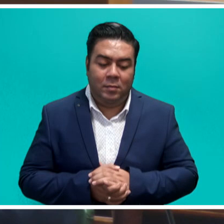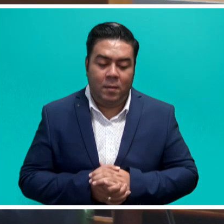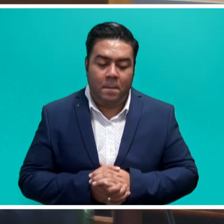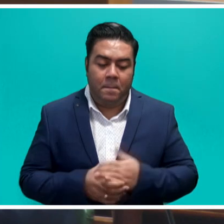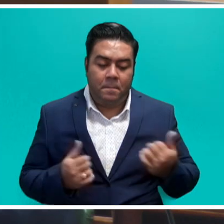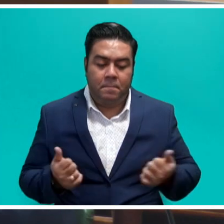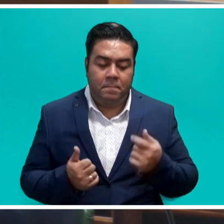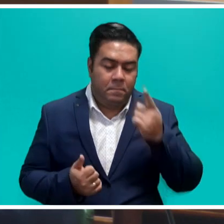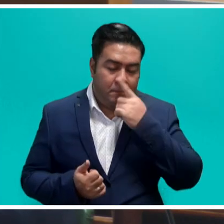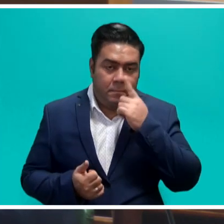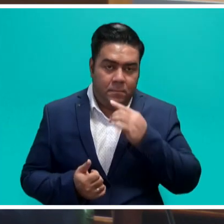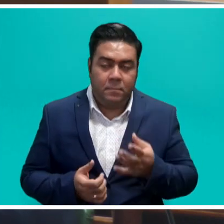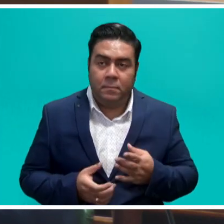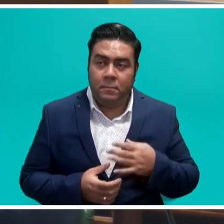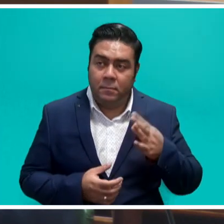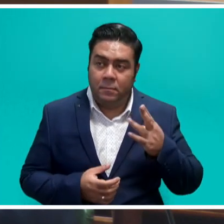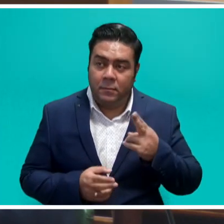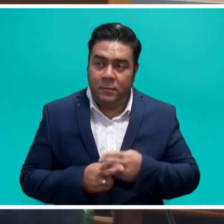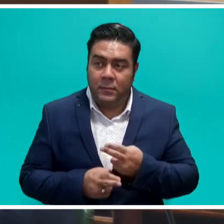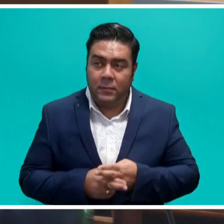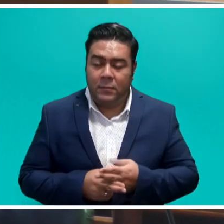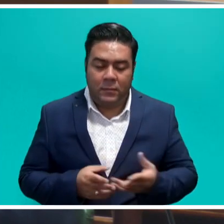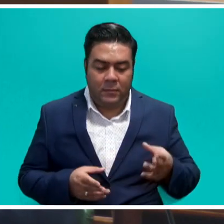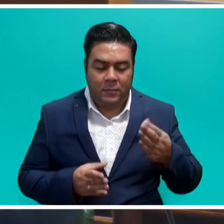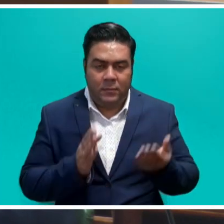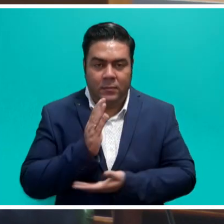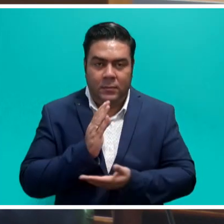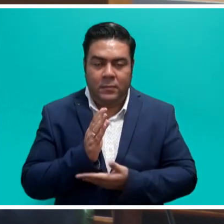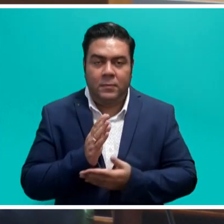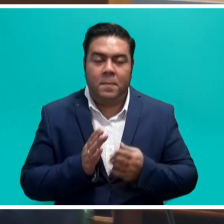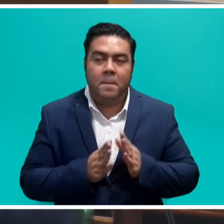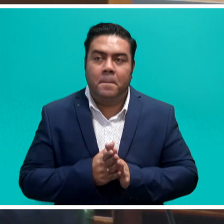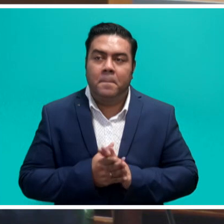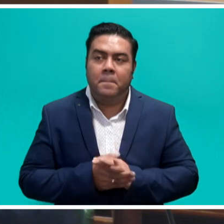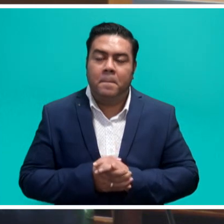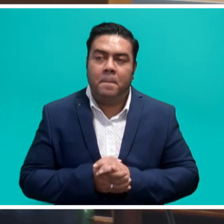relief to our farmers who have to harvest cane manually. Mr. Speaker,